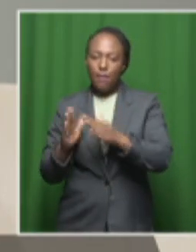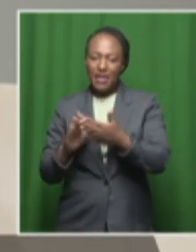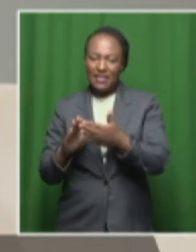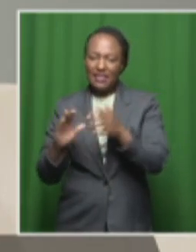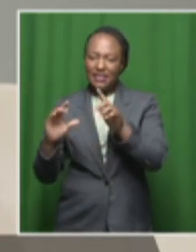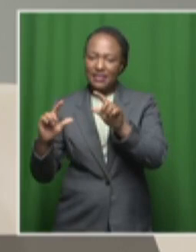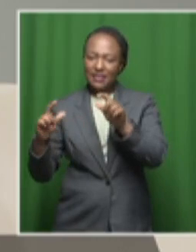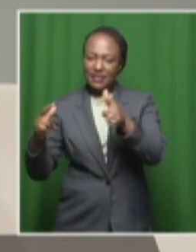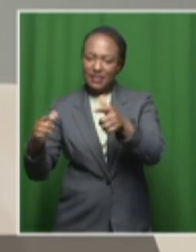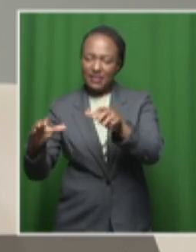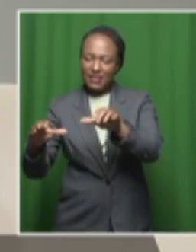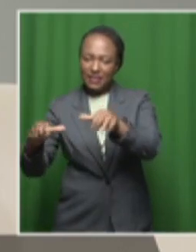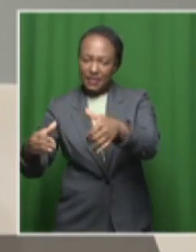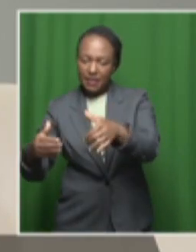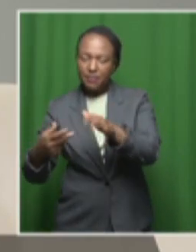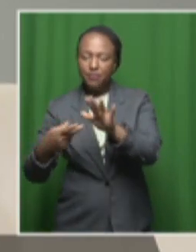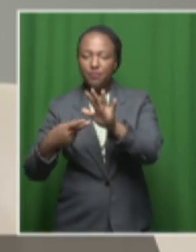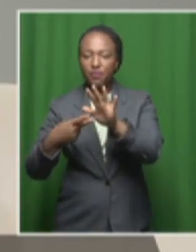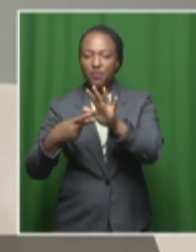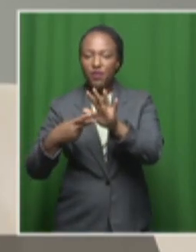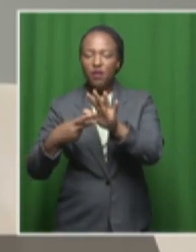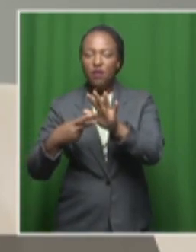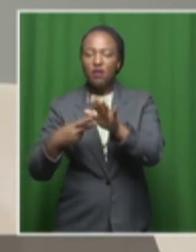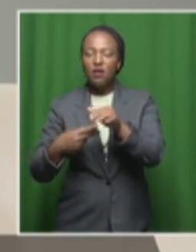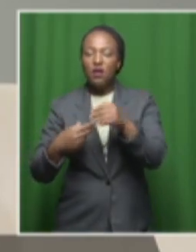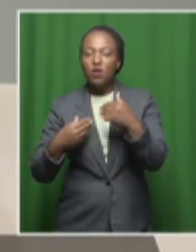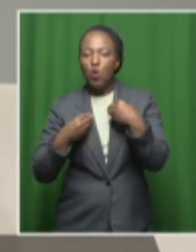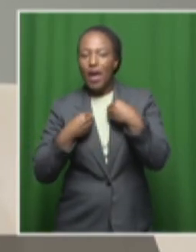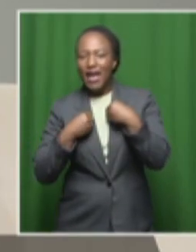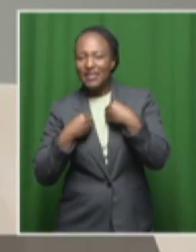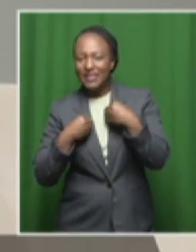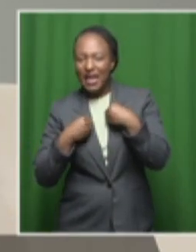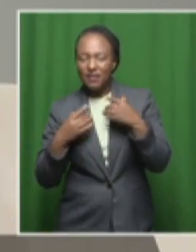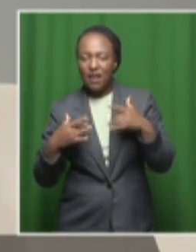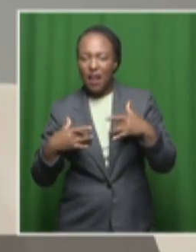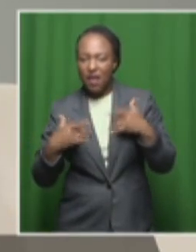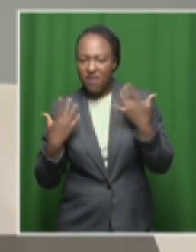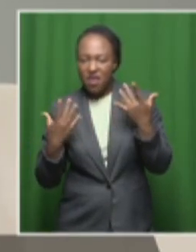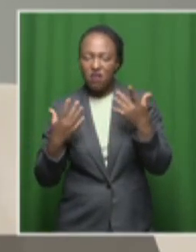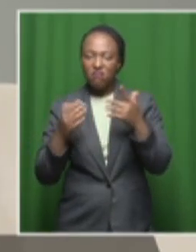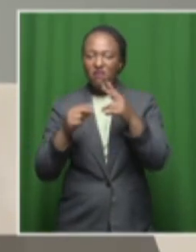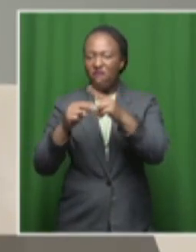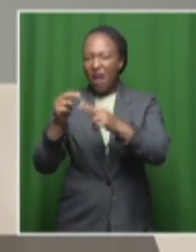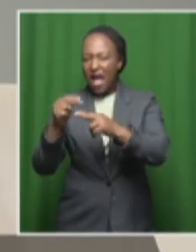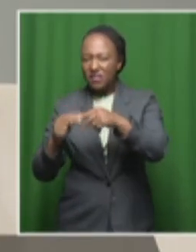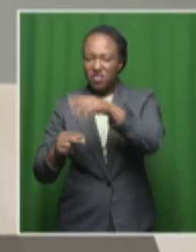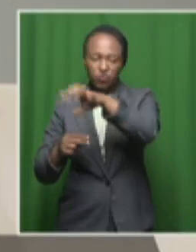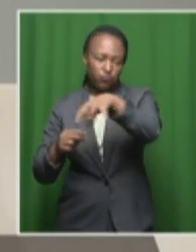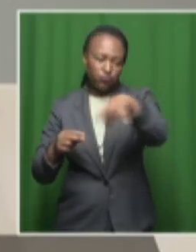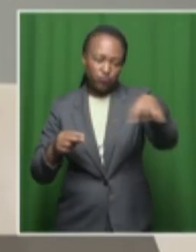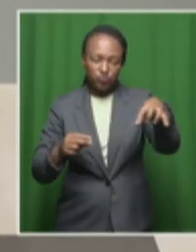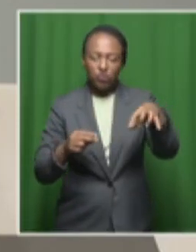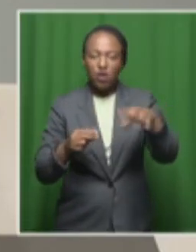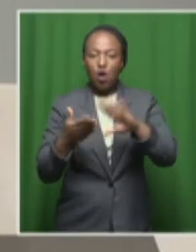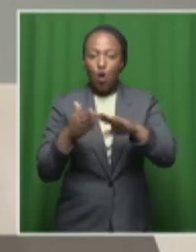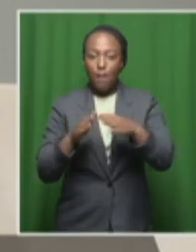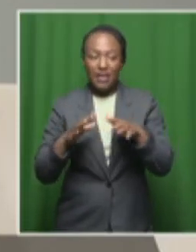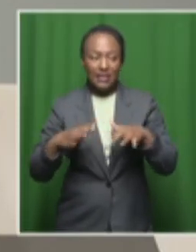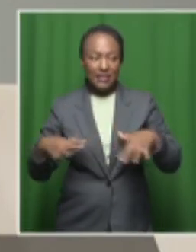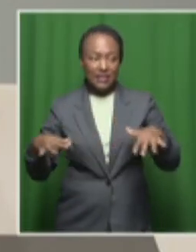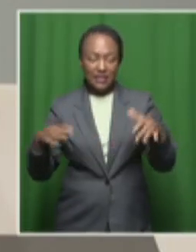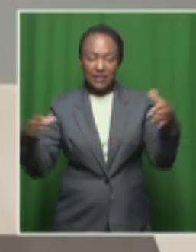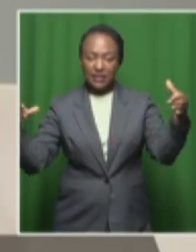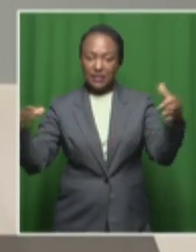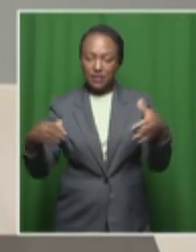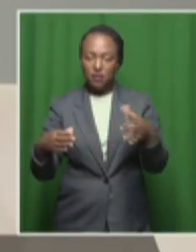are the gated communities, your estate living, your block of flats. So from a lifestyle point of view, these kind of communities to partake in